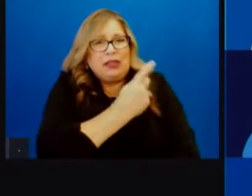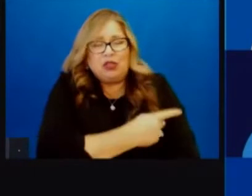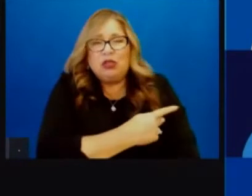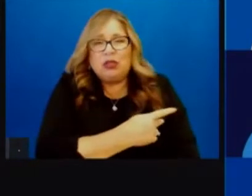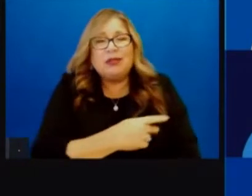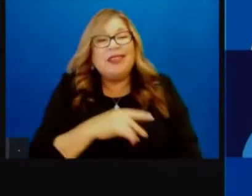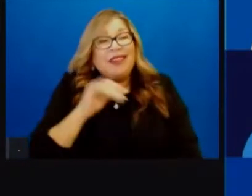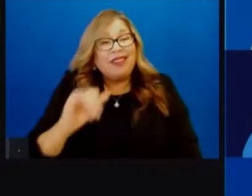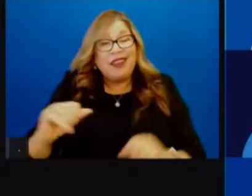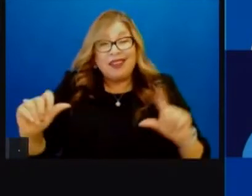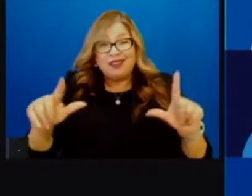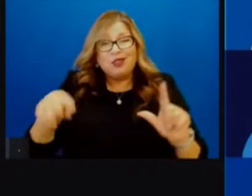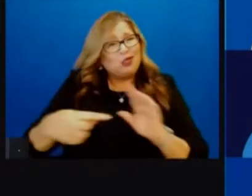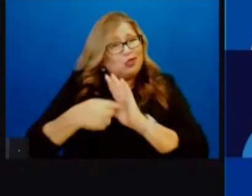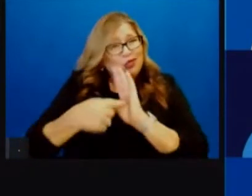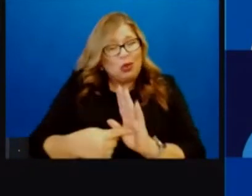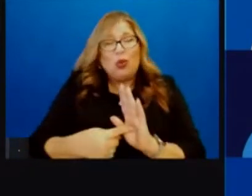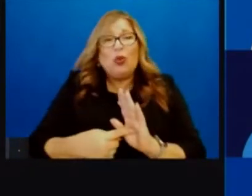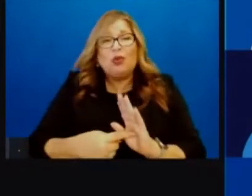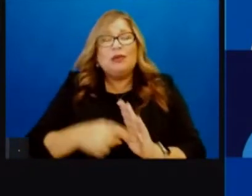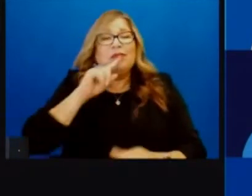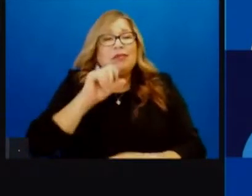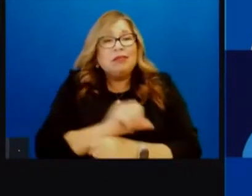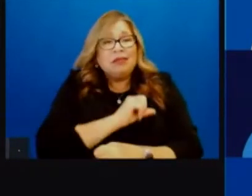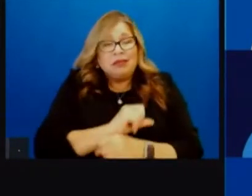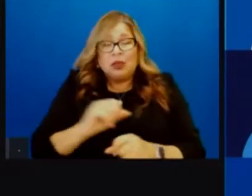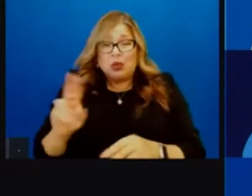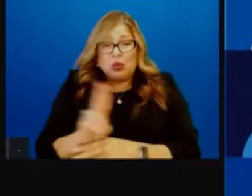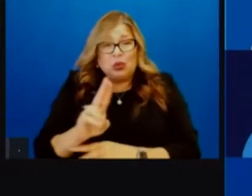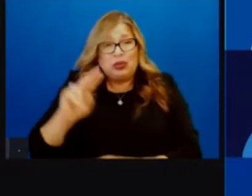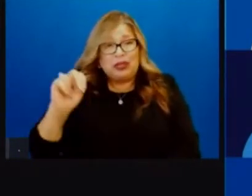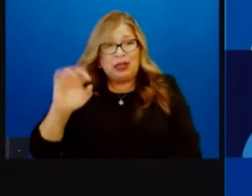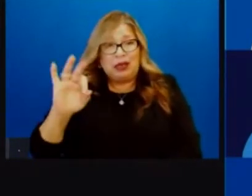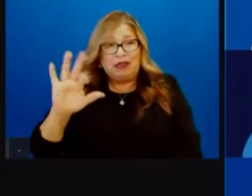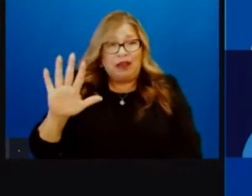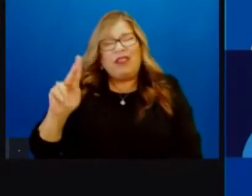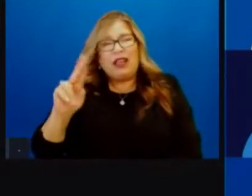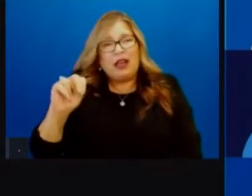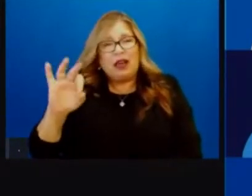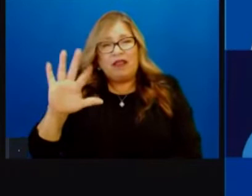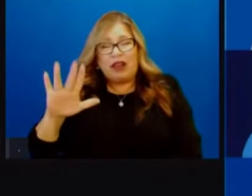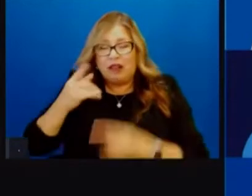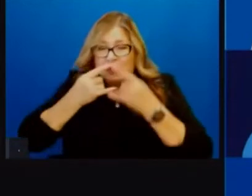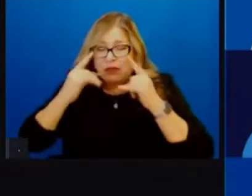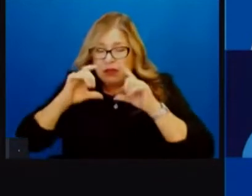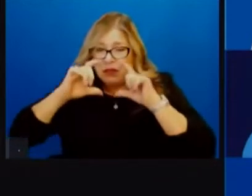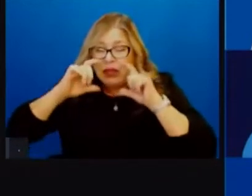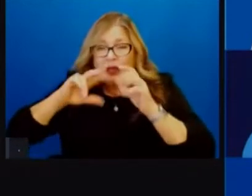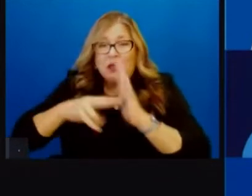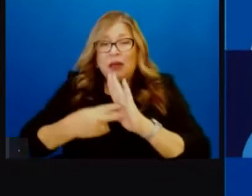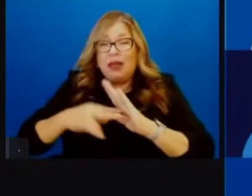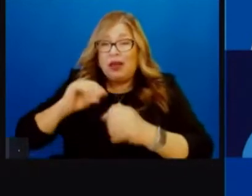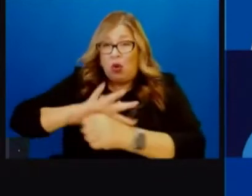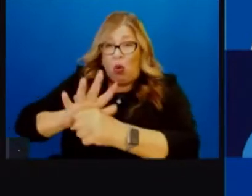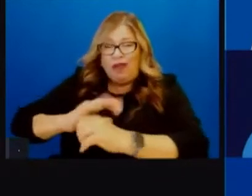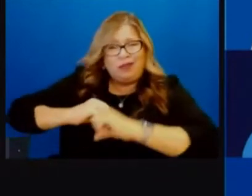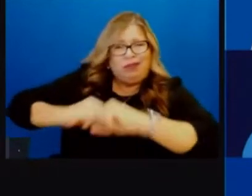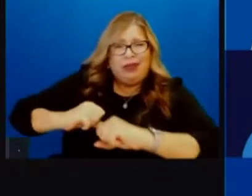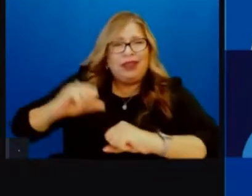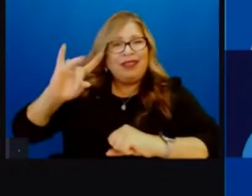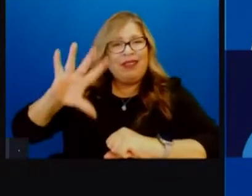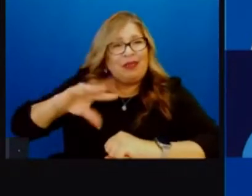This 83% reduction in odds of being infected with a high-quality N95 or